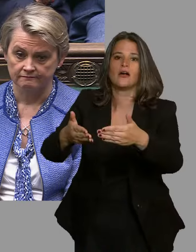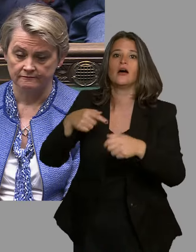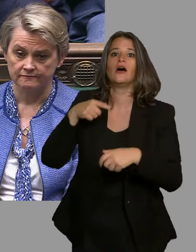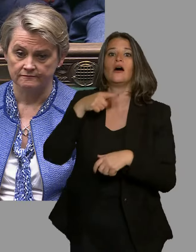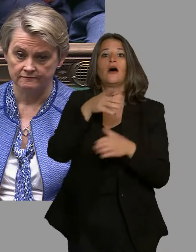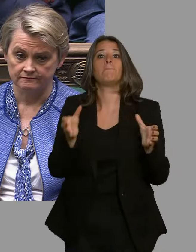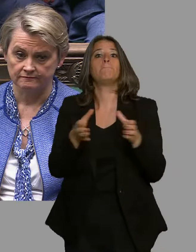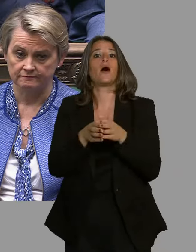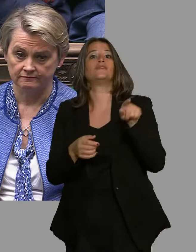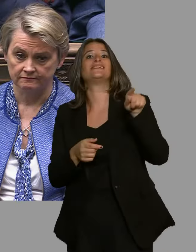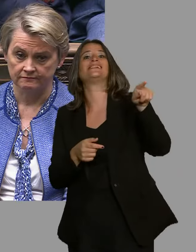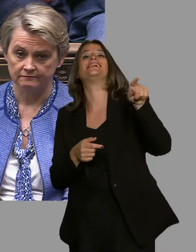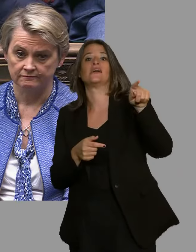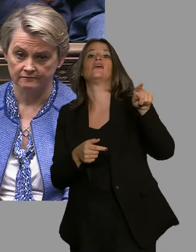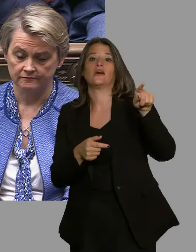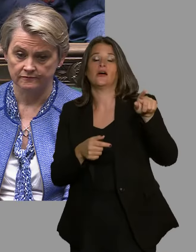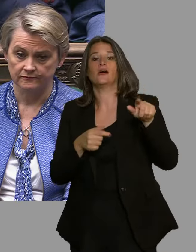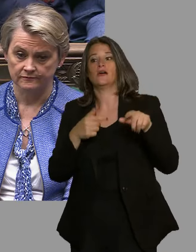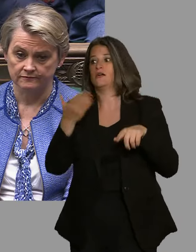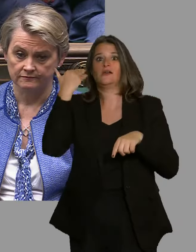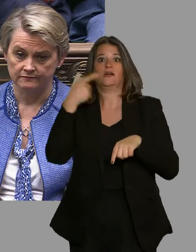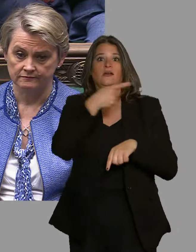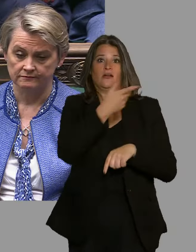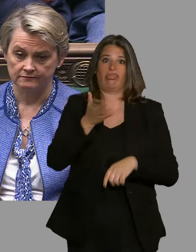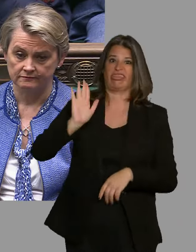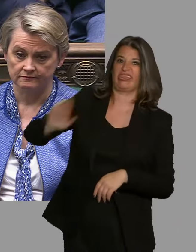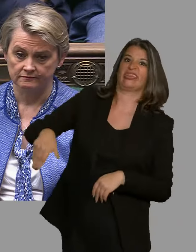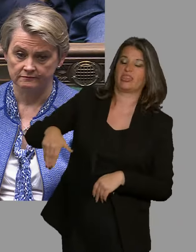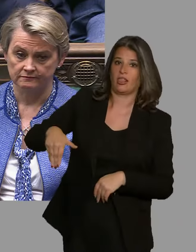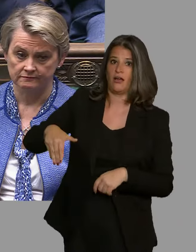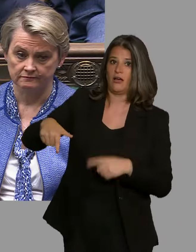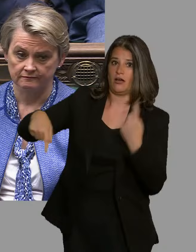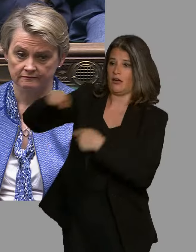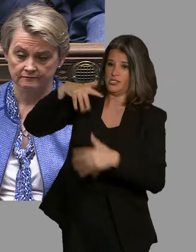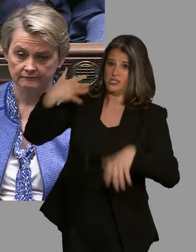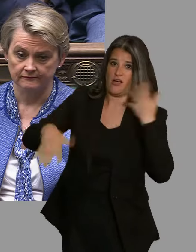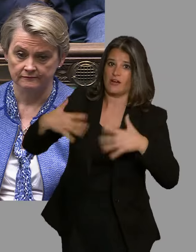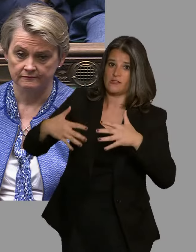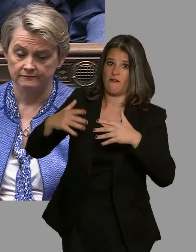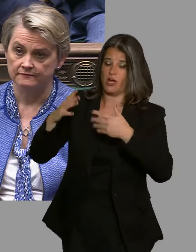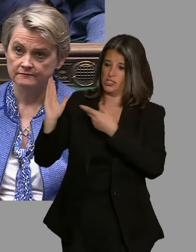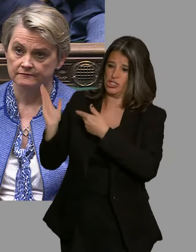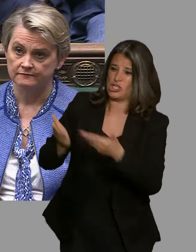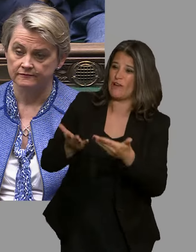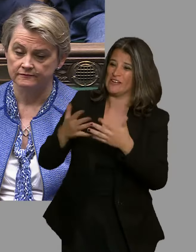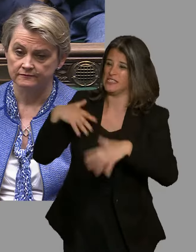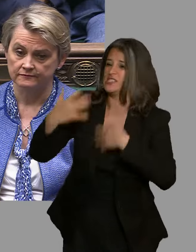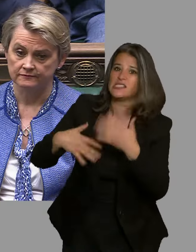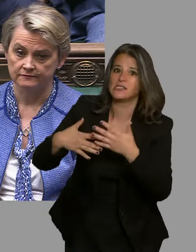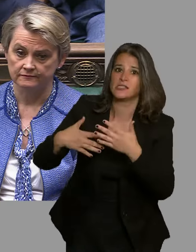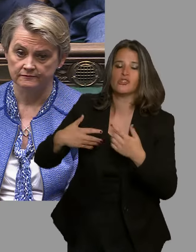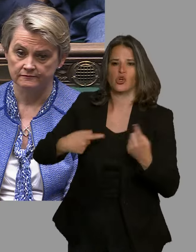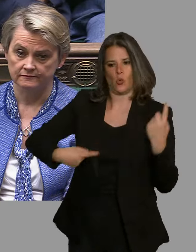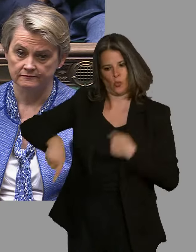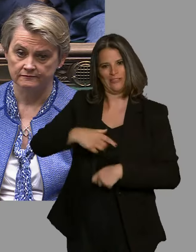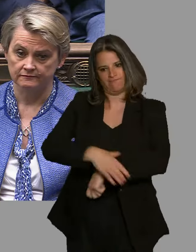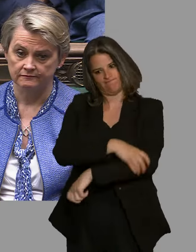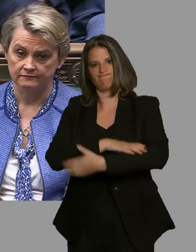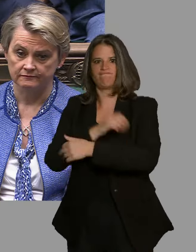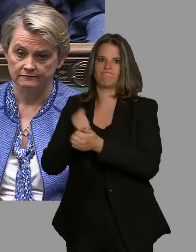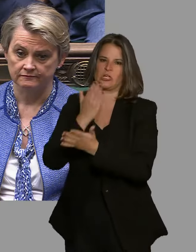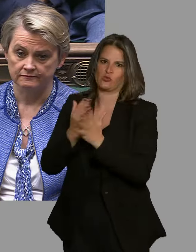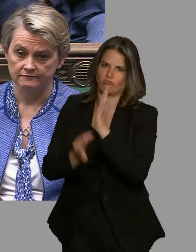provided £69 billion boost for local government, invested £26 billion in the NHS, and made £3.7 billion available